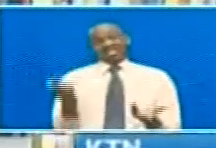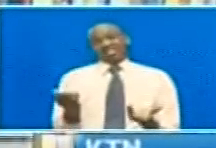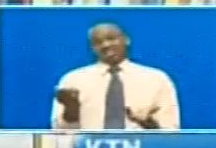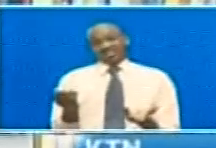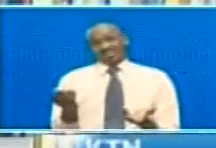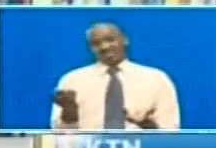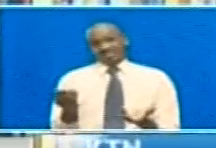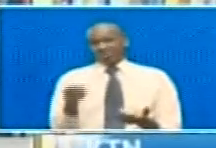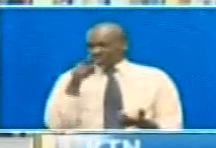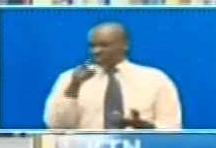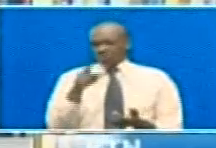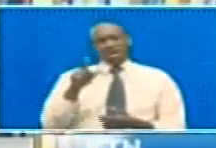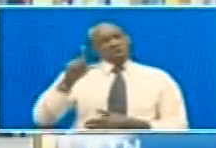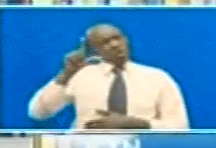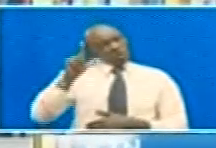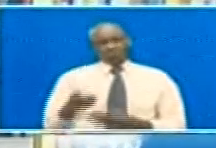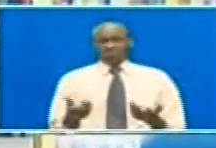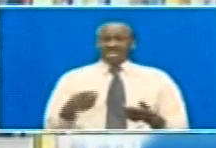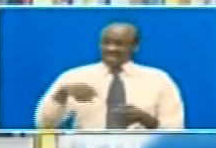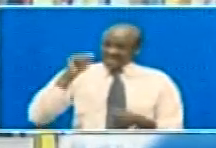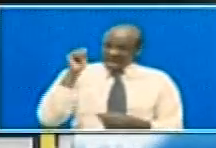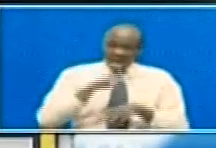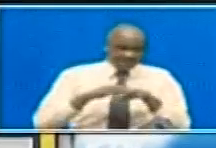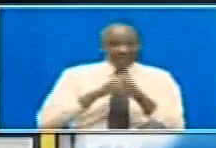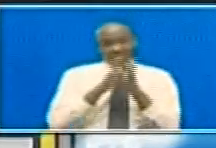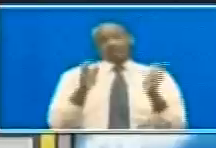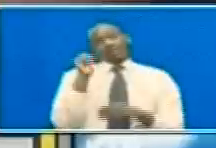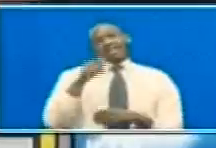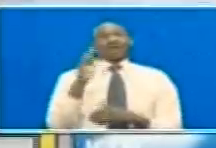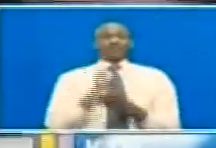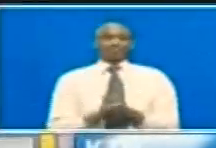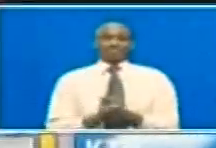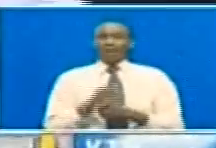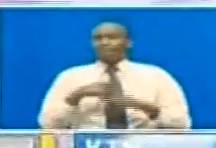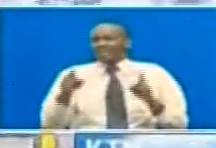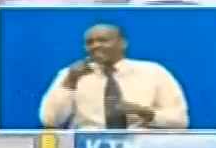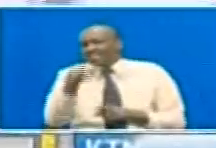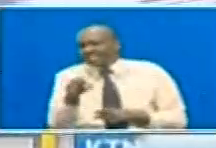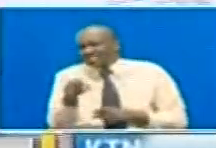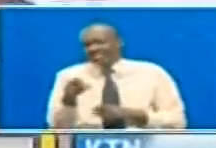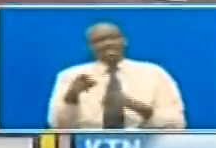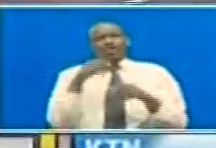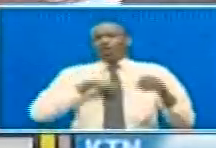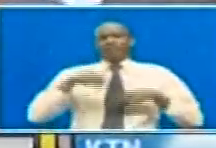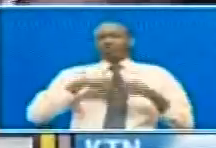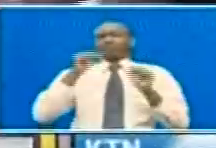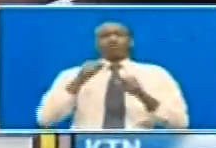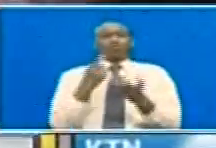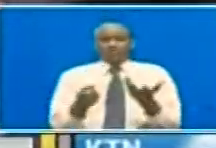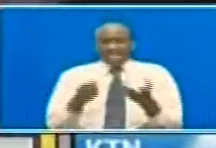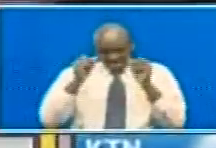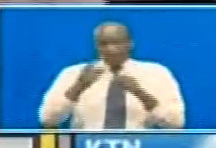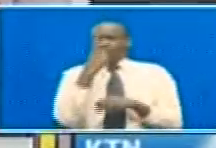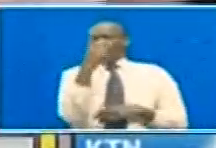spend, is one of the lowest, both in our region but also in Africa generally. But what is the opportunity cost of this wanton corruption? What could the